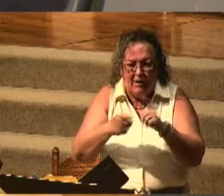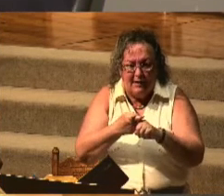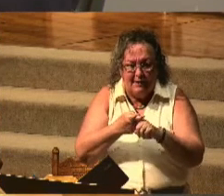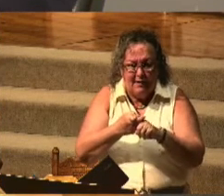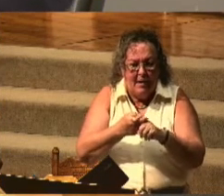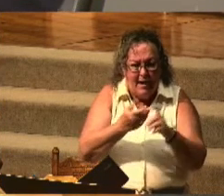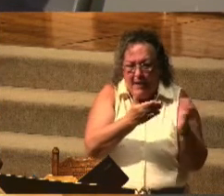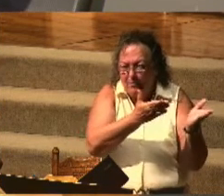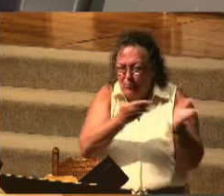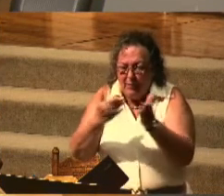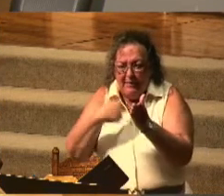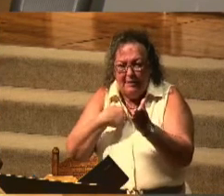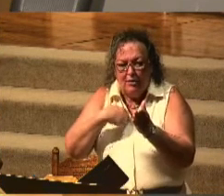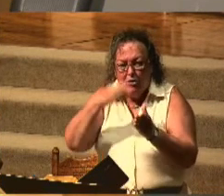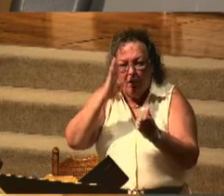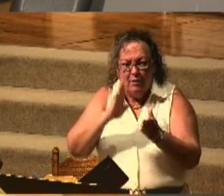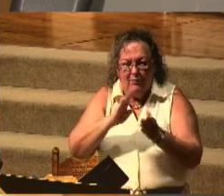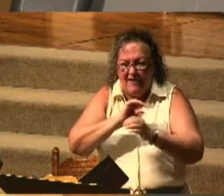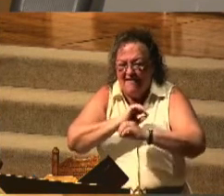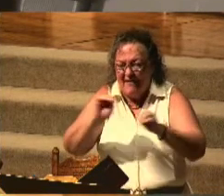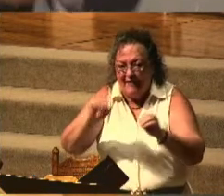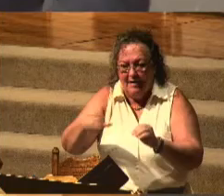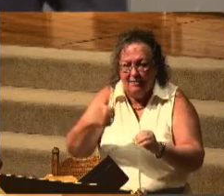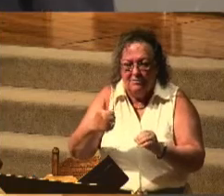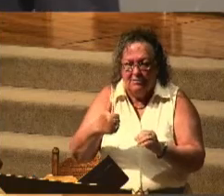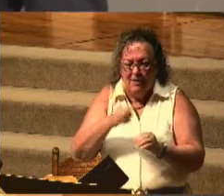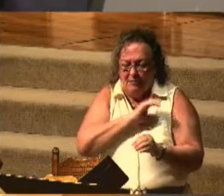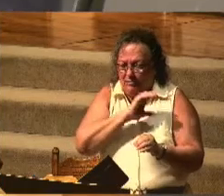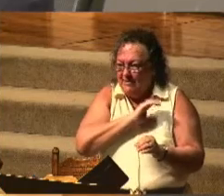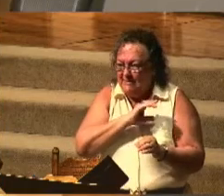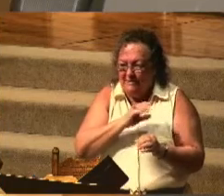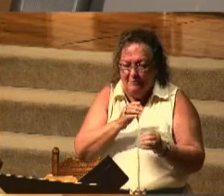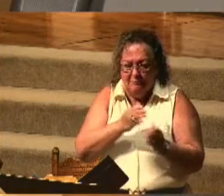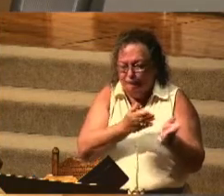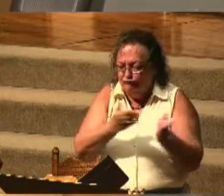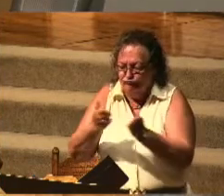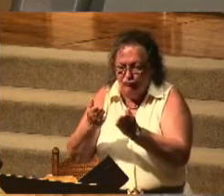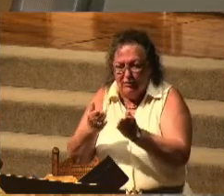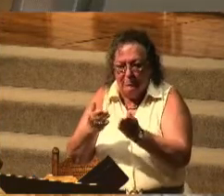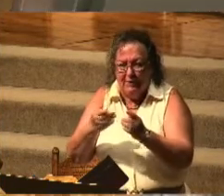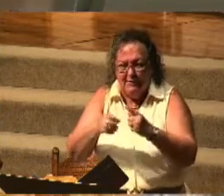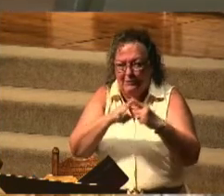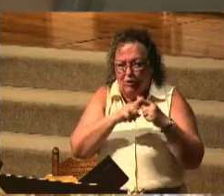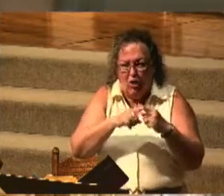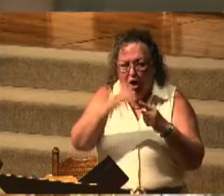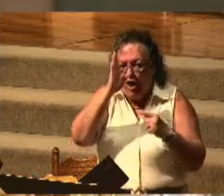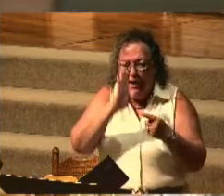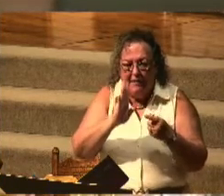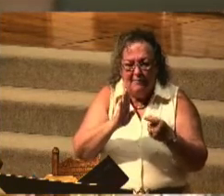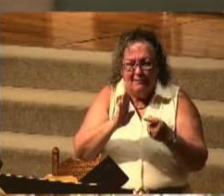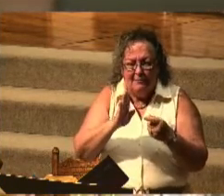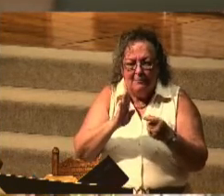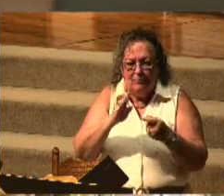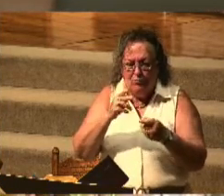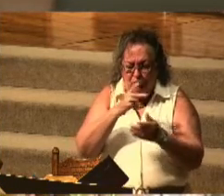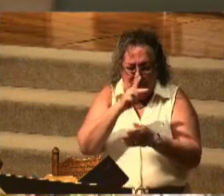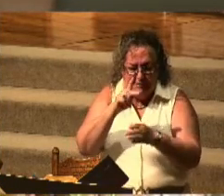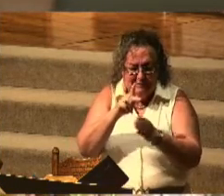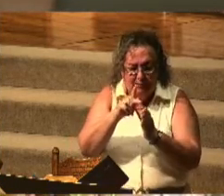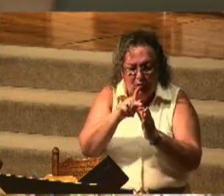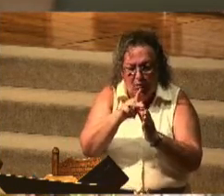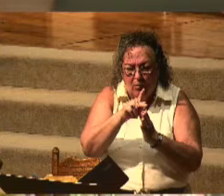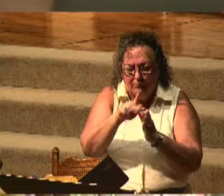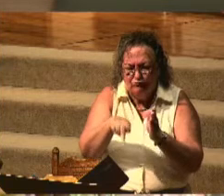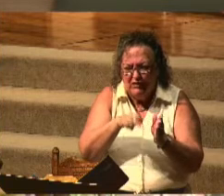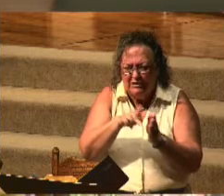when nothing else would. The police couldn't run me to God. Principal in the school couldn't run me to God. My mom and